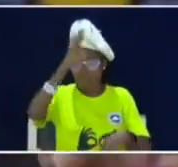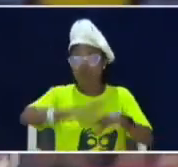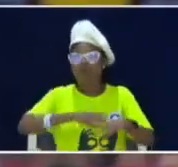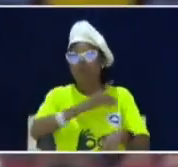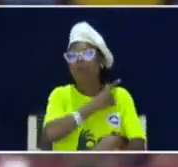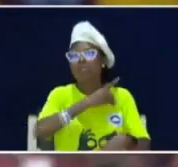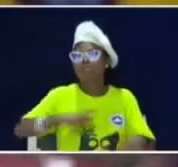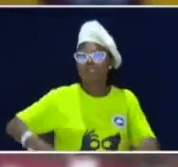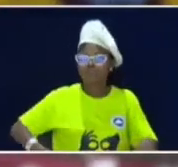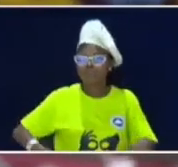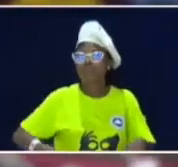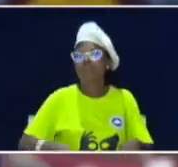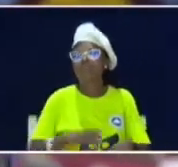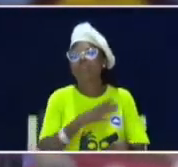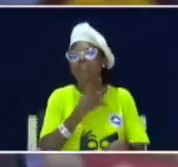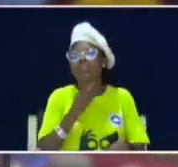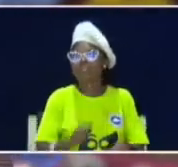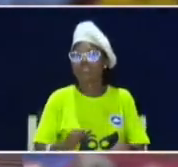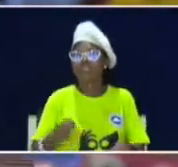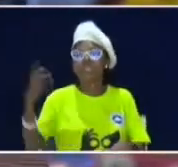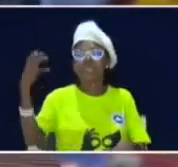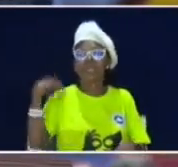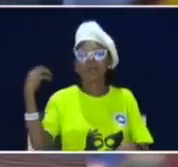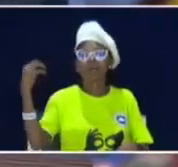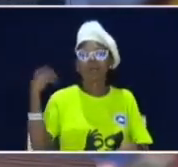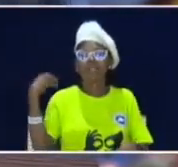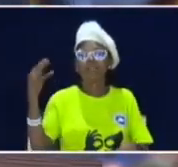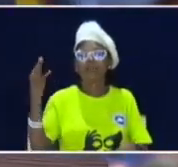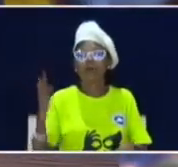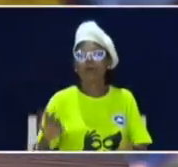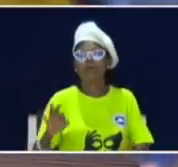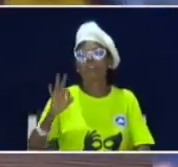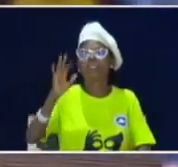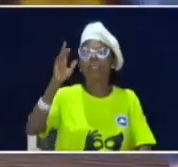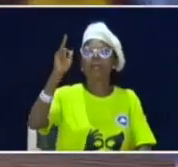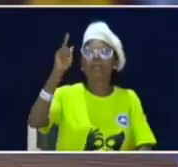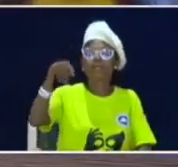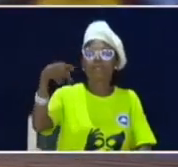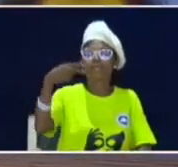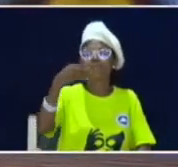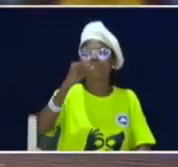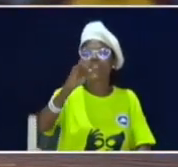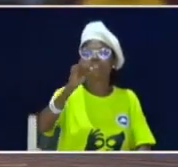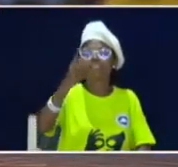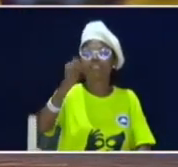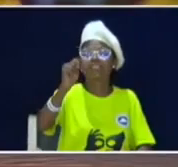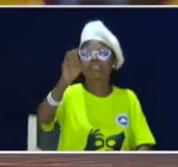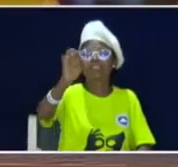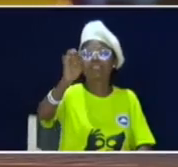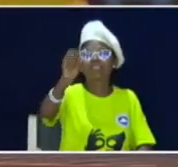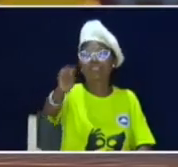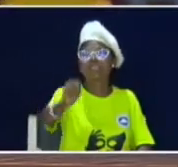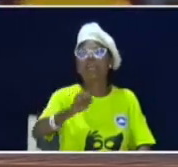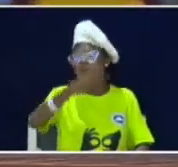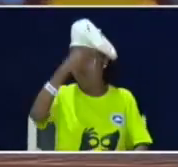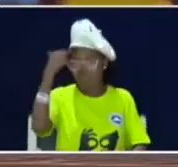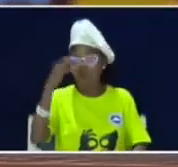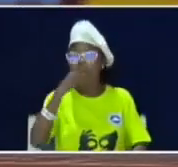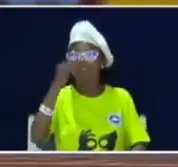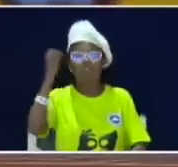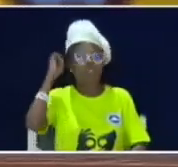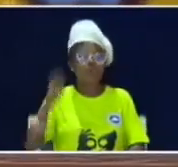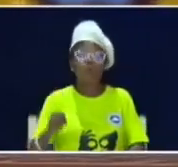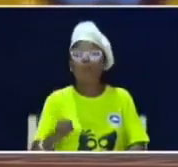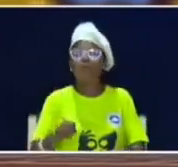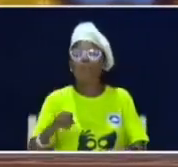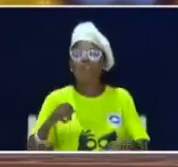Goliath, the captain of the Philistines. It was not by his strength. It was because he was operating on the